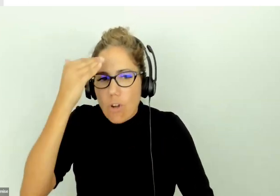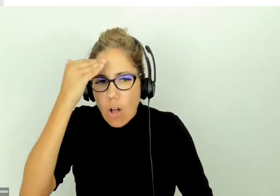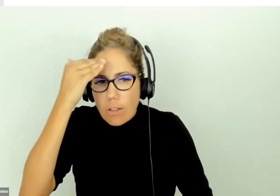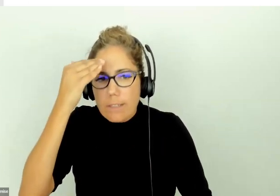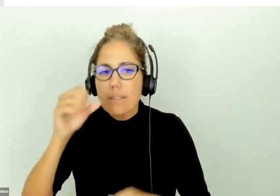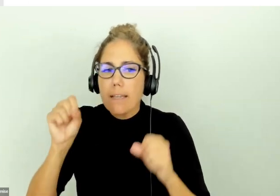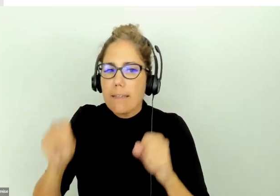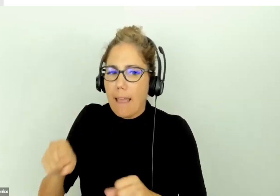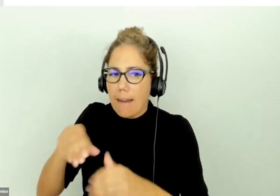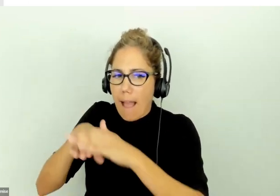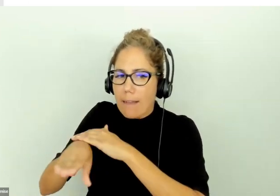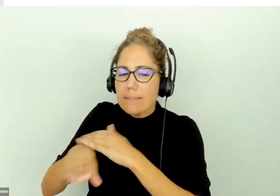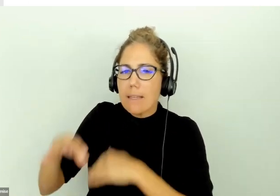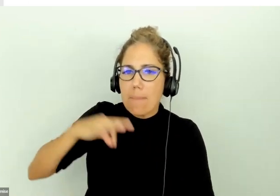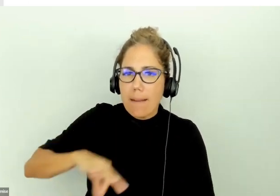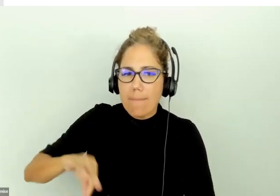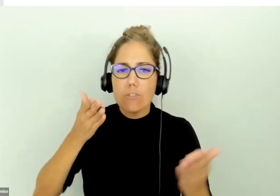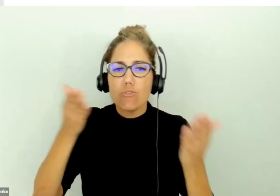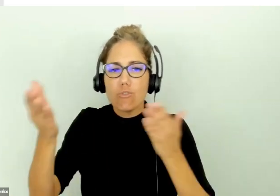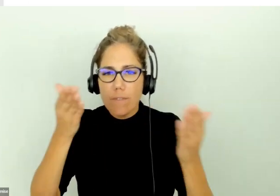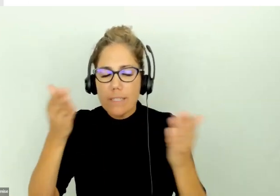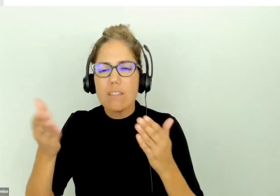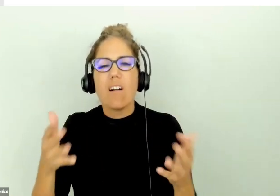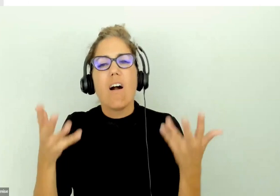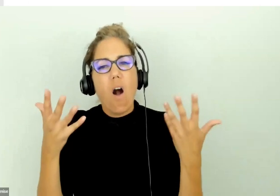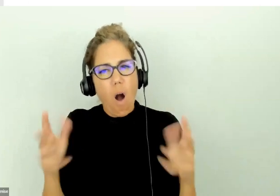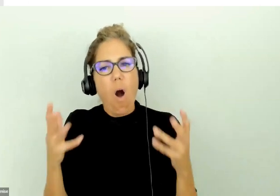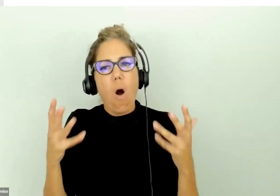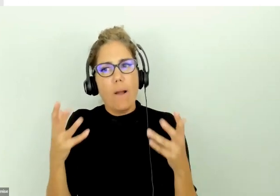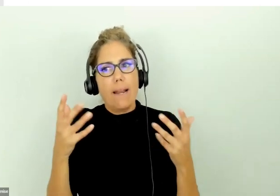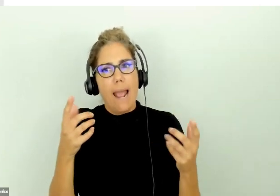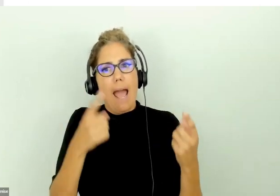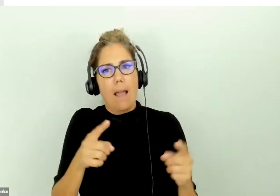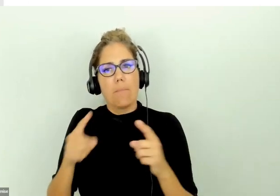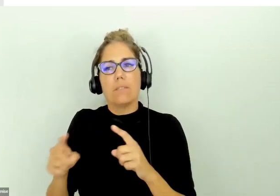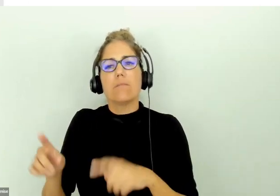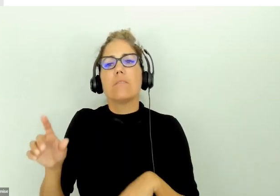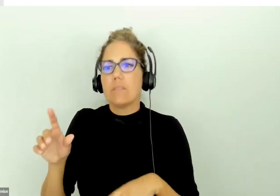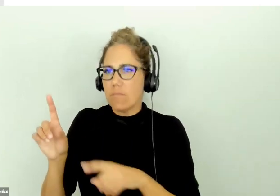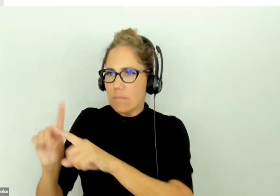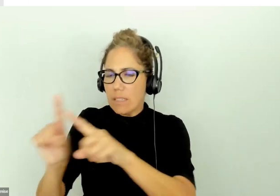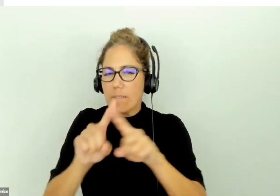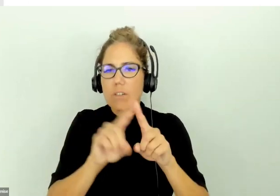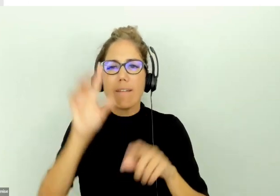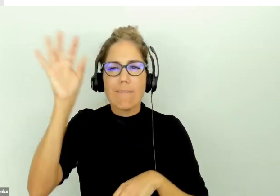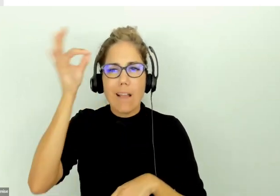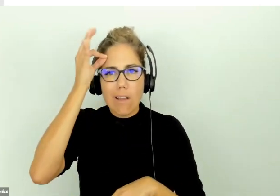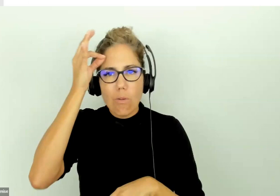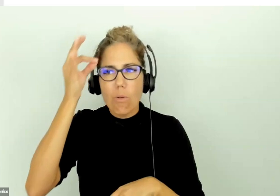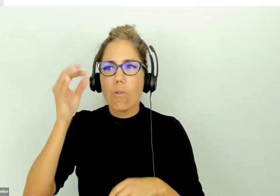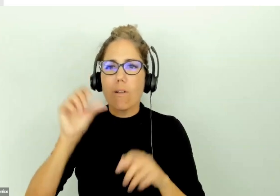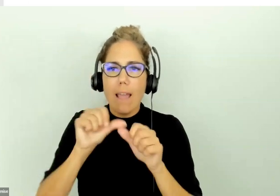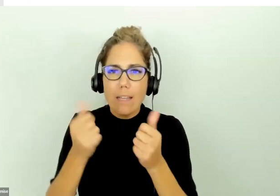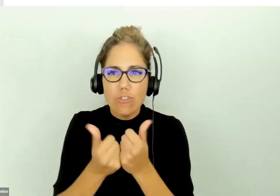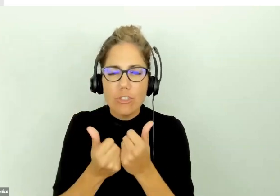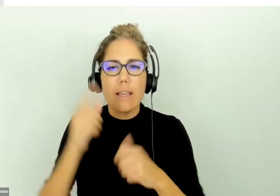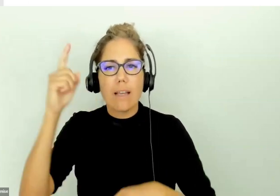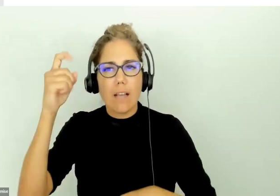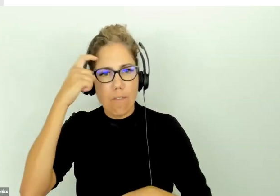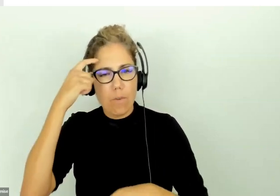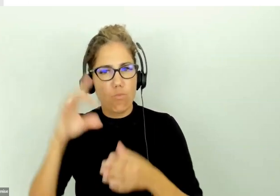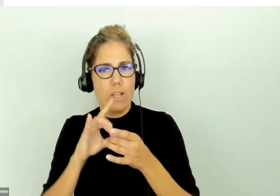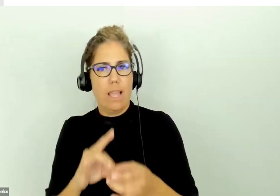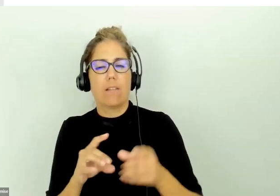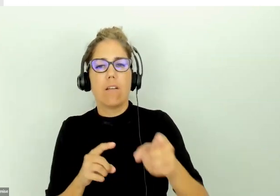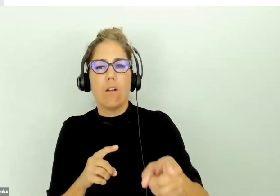and services. And again, there's a lot already happening across federal agencies and government related to this. But one